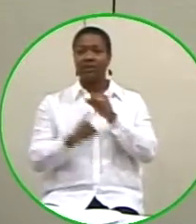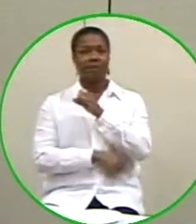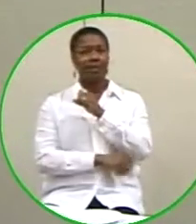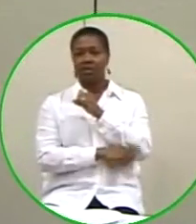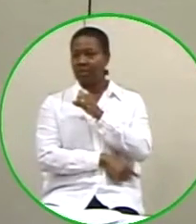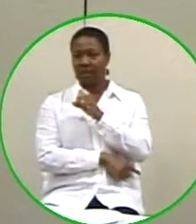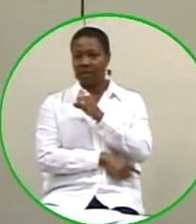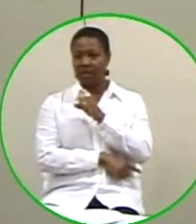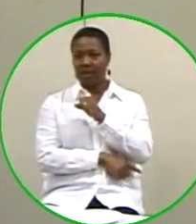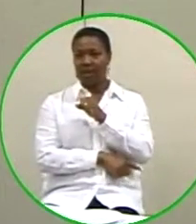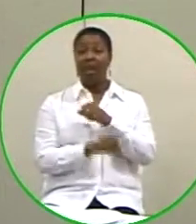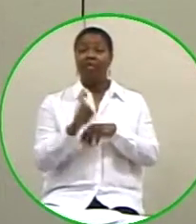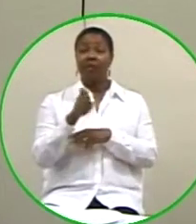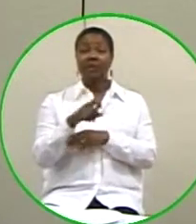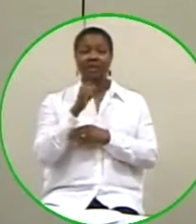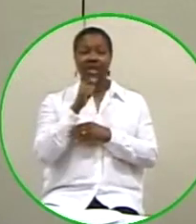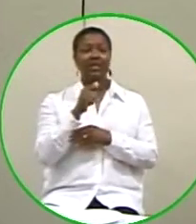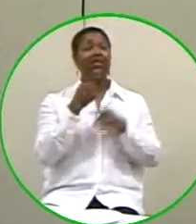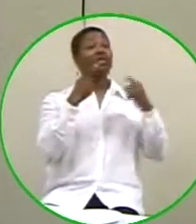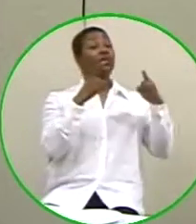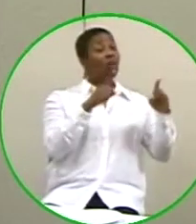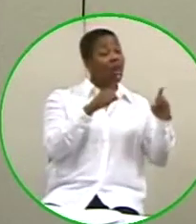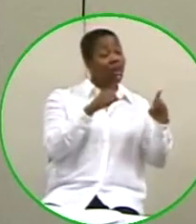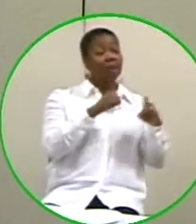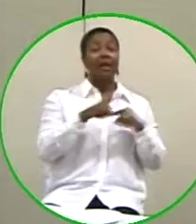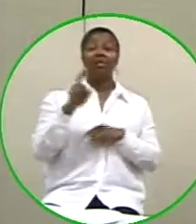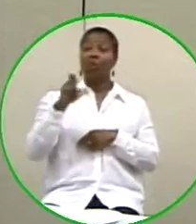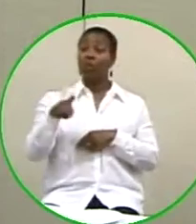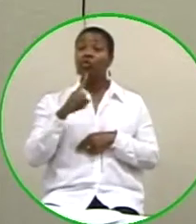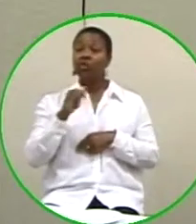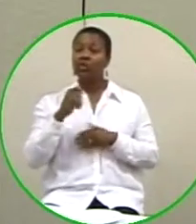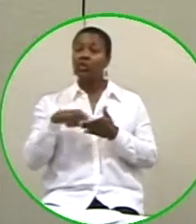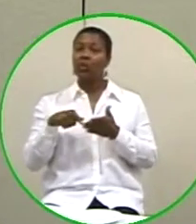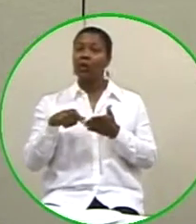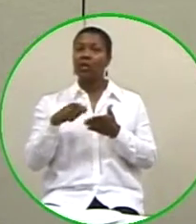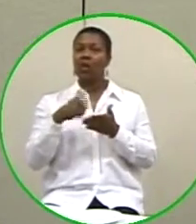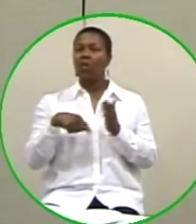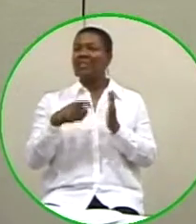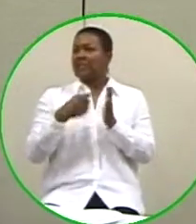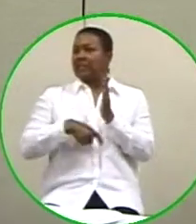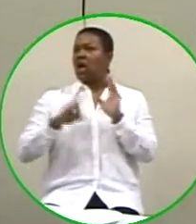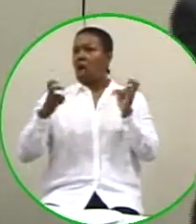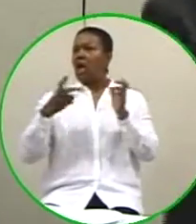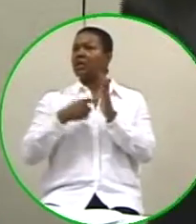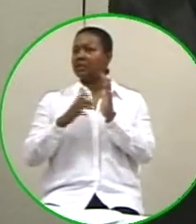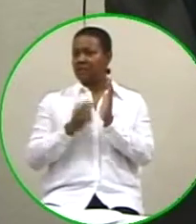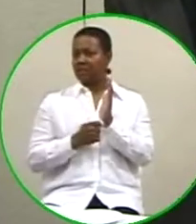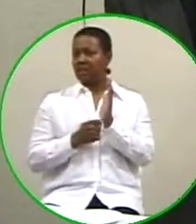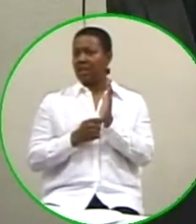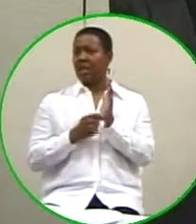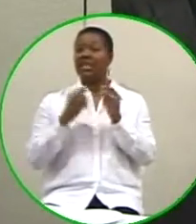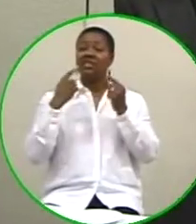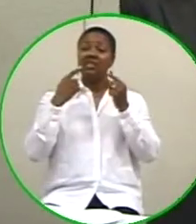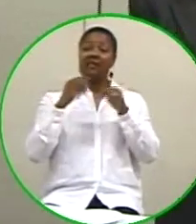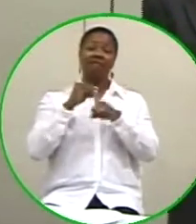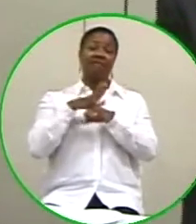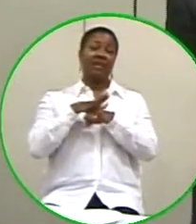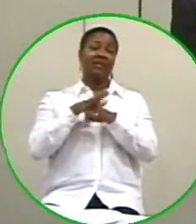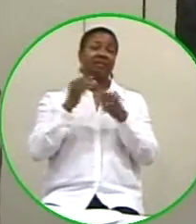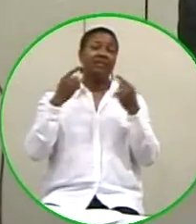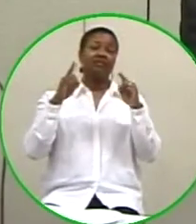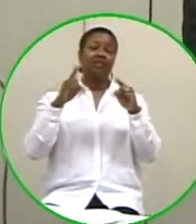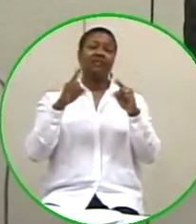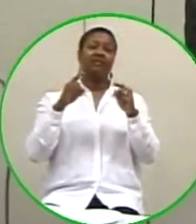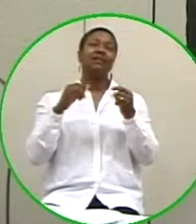punishment. The question is not does it work, the question is at what cost? It's effective in the presence of a punishing